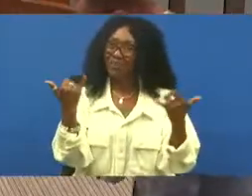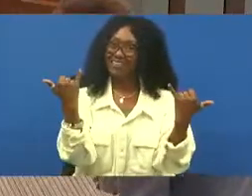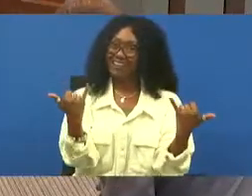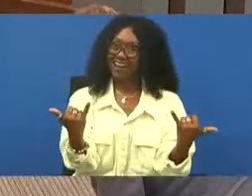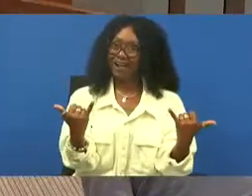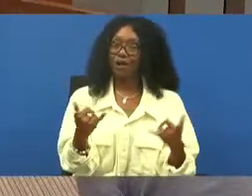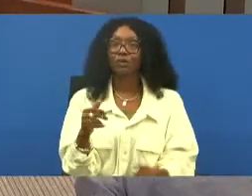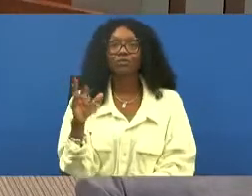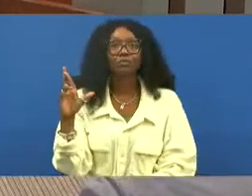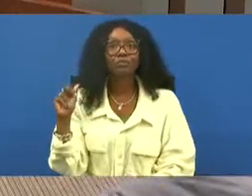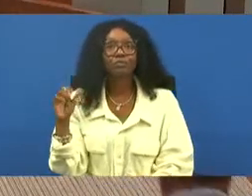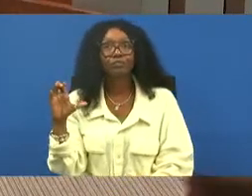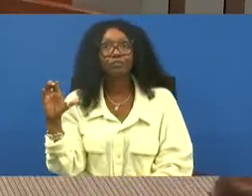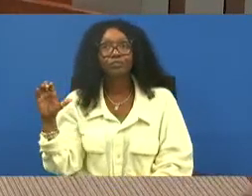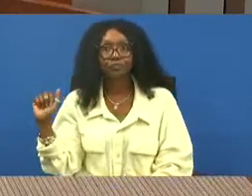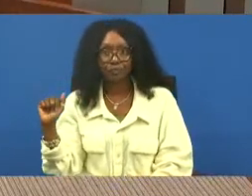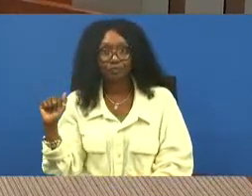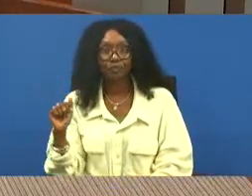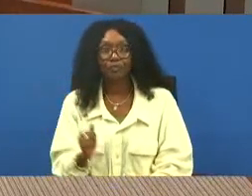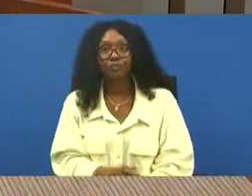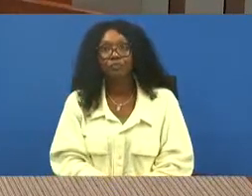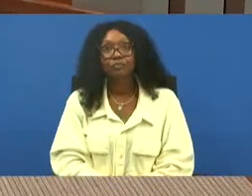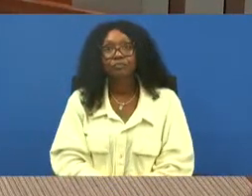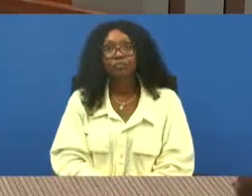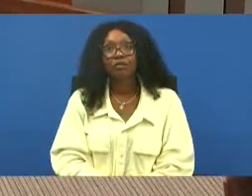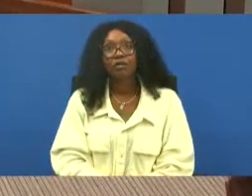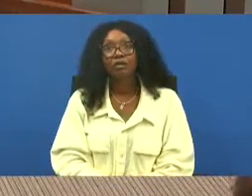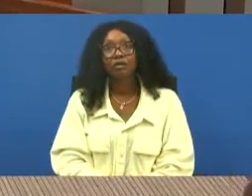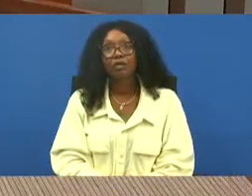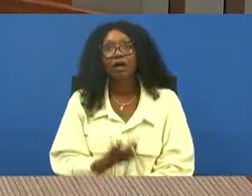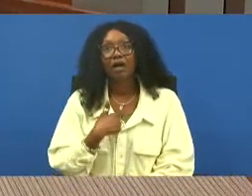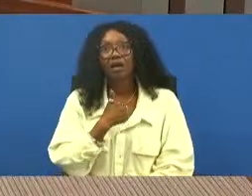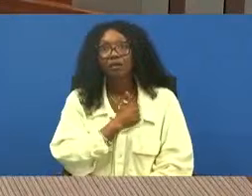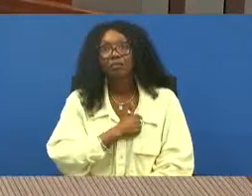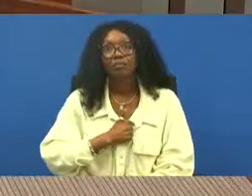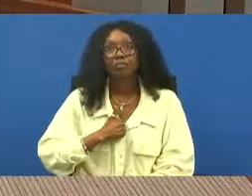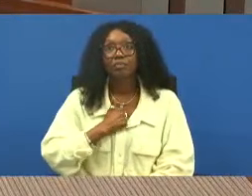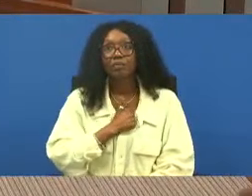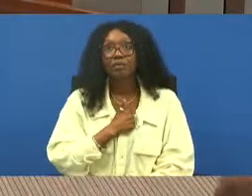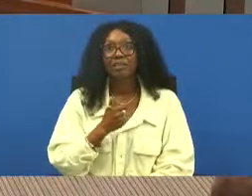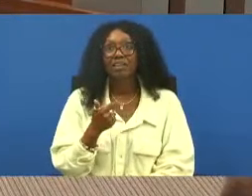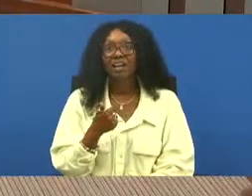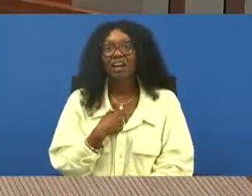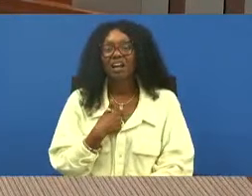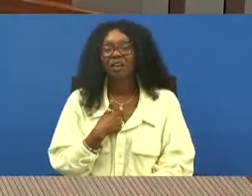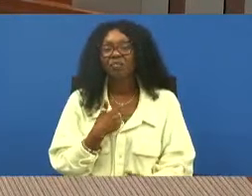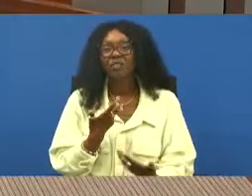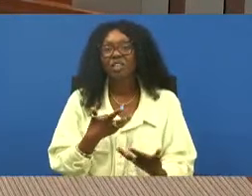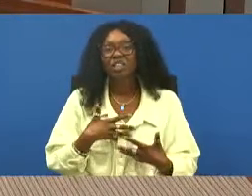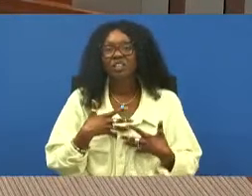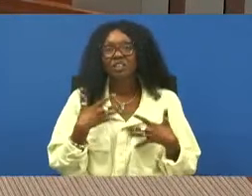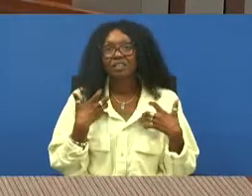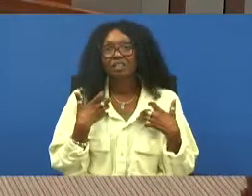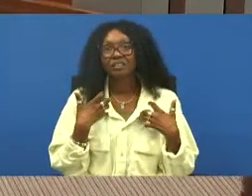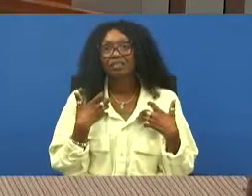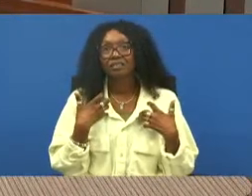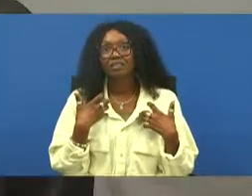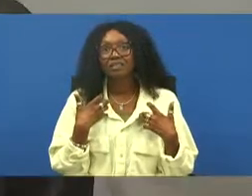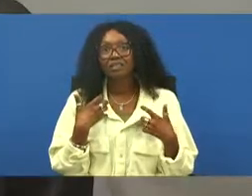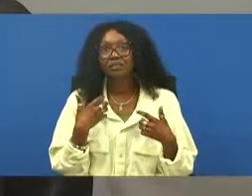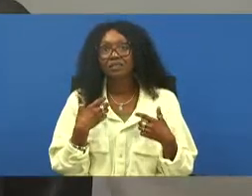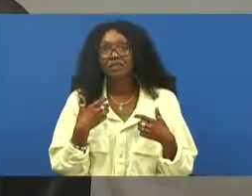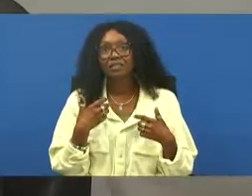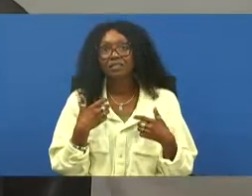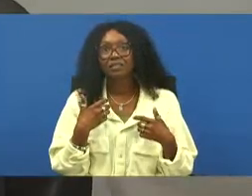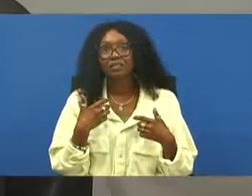Councilwoman Rocca. Thank you, sir. So I'm going to apologize. I'm a little grouchy today. I had a root canal before I got here. I was a little late, so